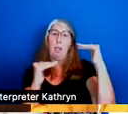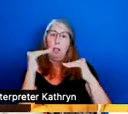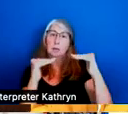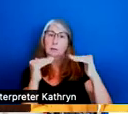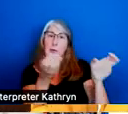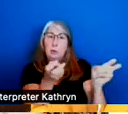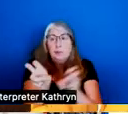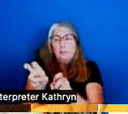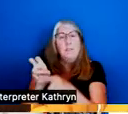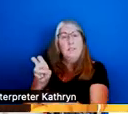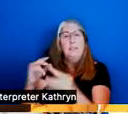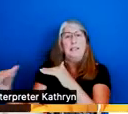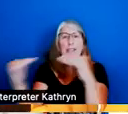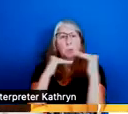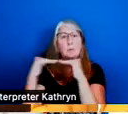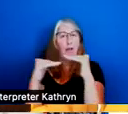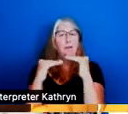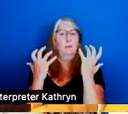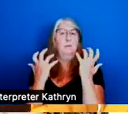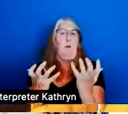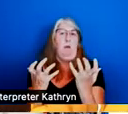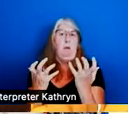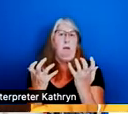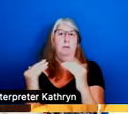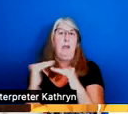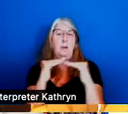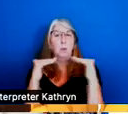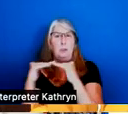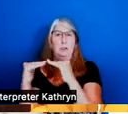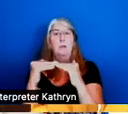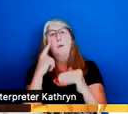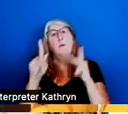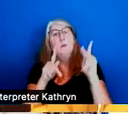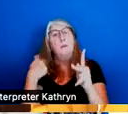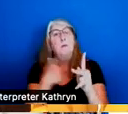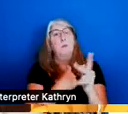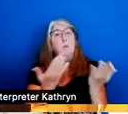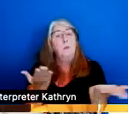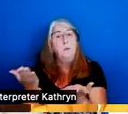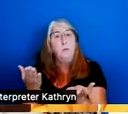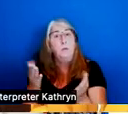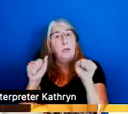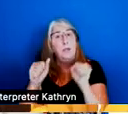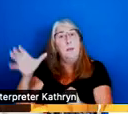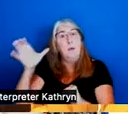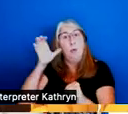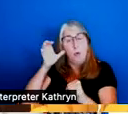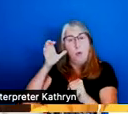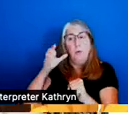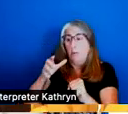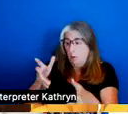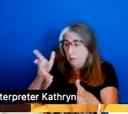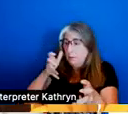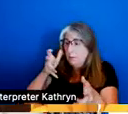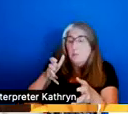to equalize it. And we do try to create equity so that those that we serve are heard, that they have some